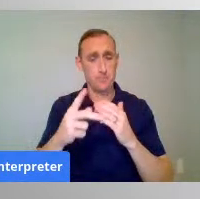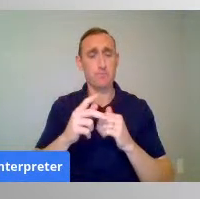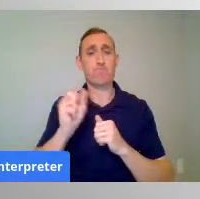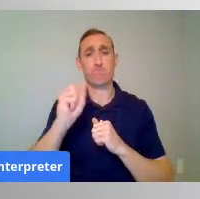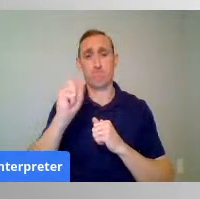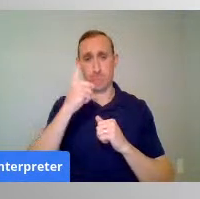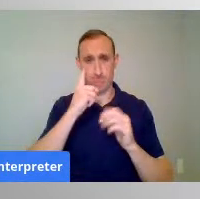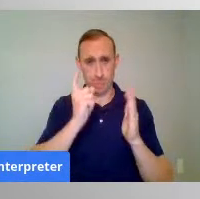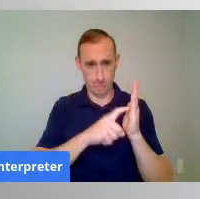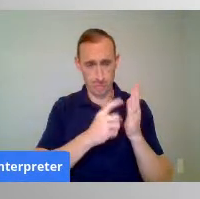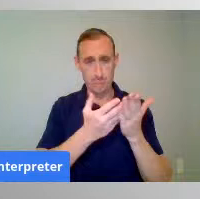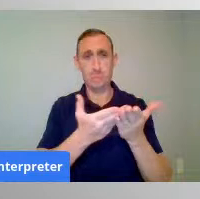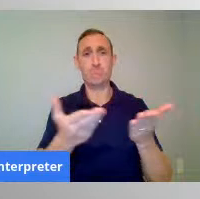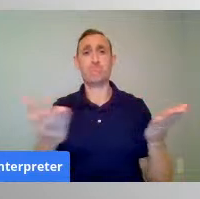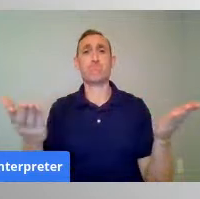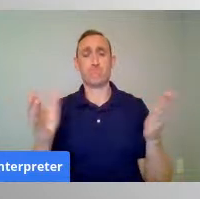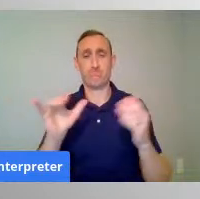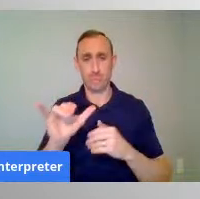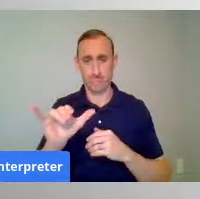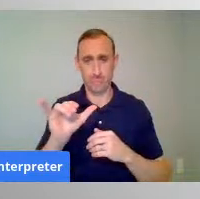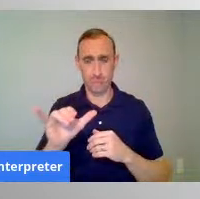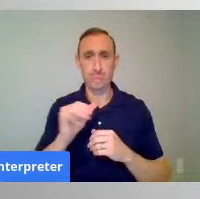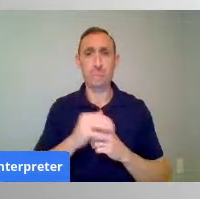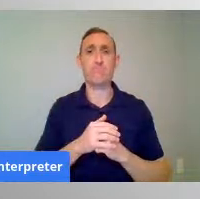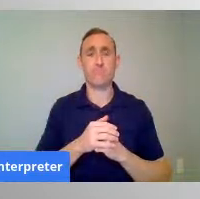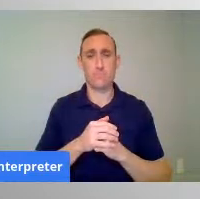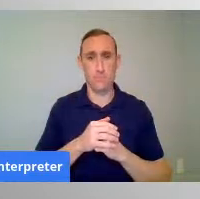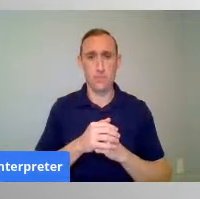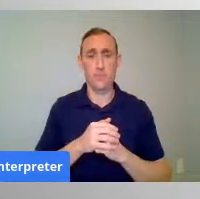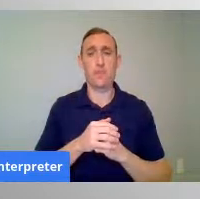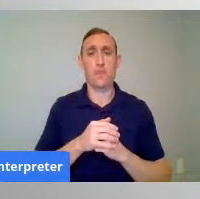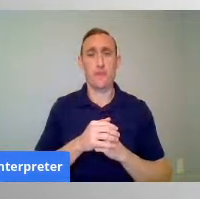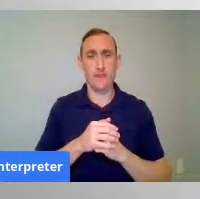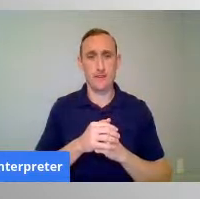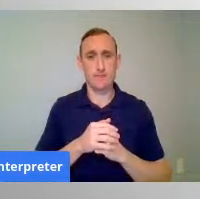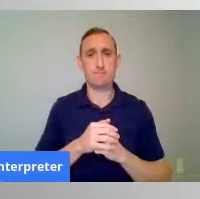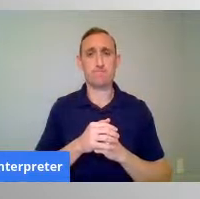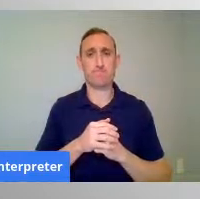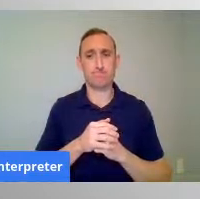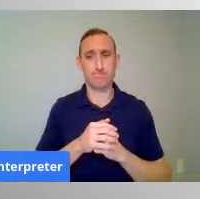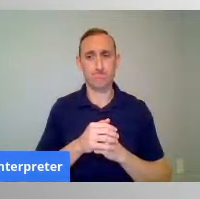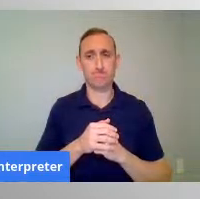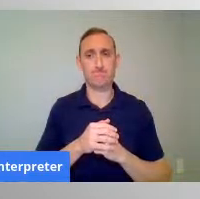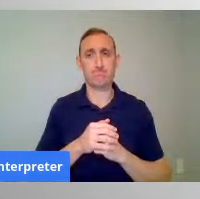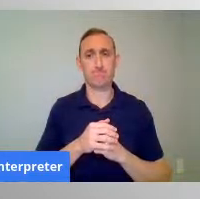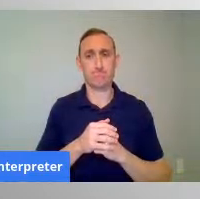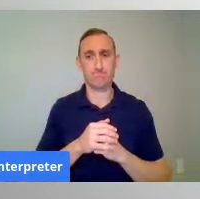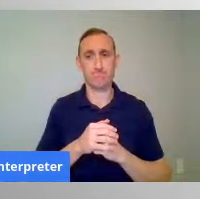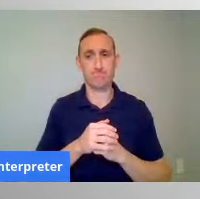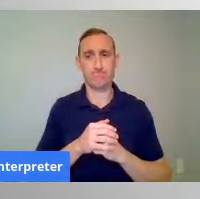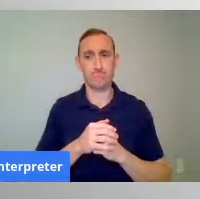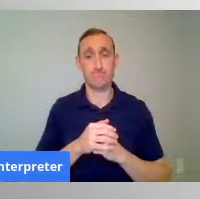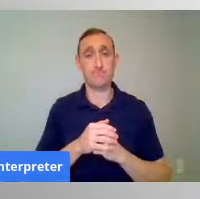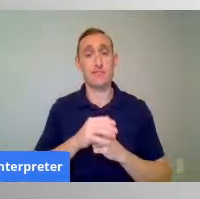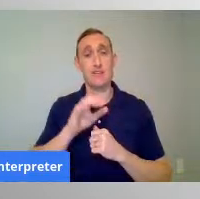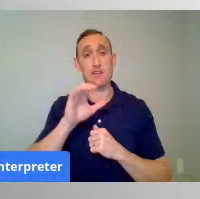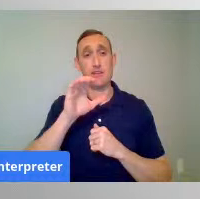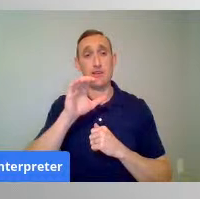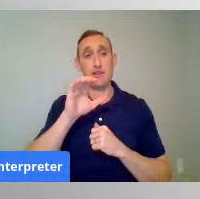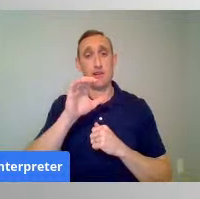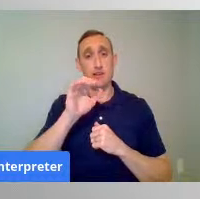of the services that are offered through CCSD as well as ACC with regards